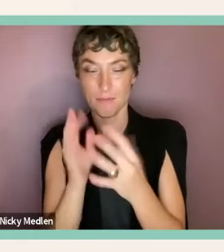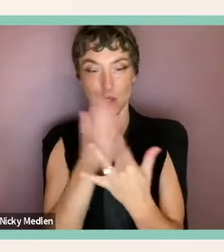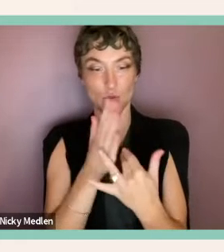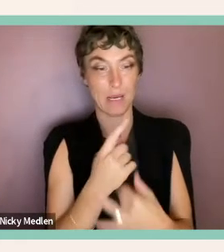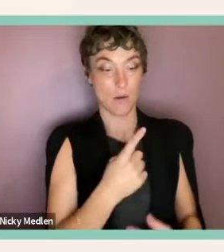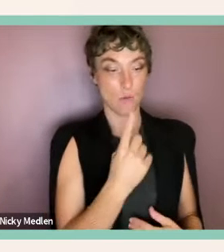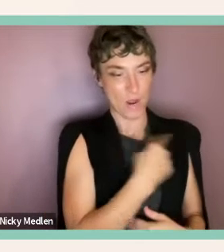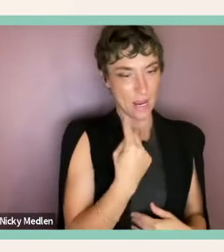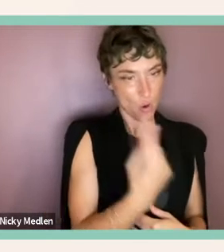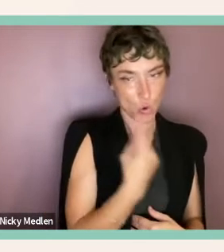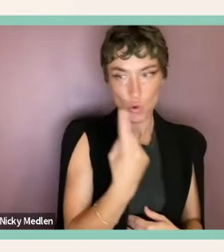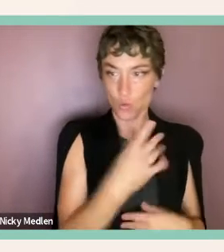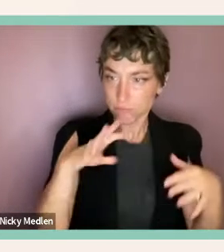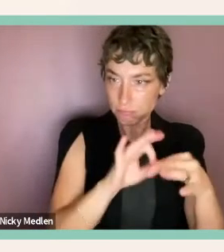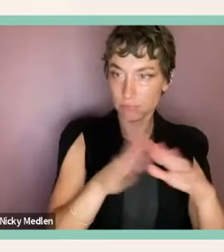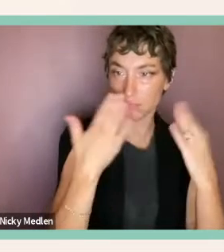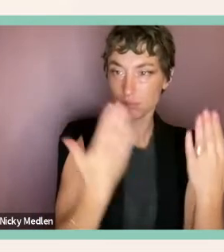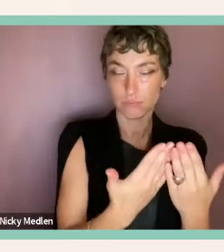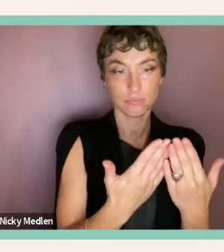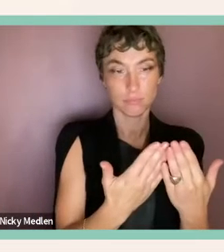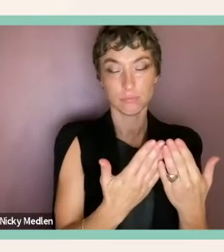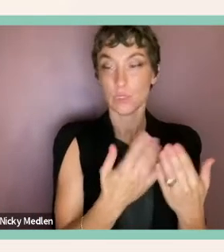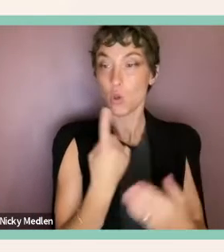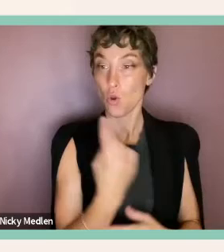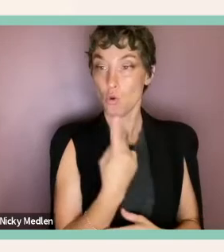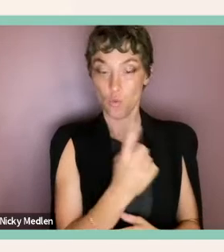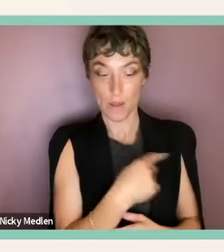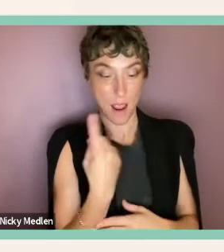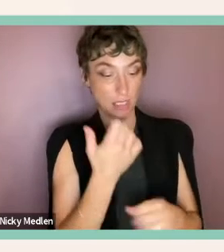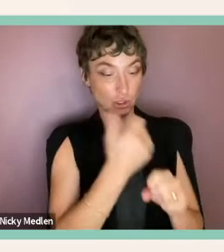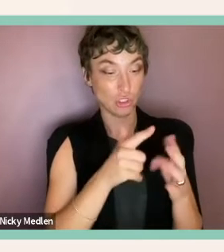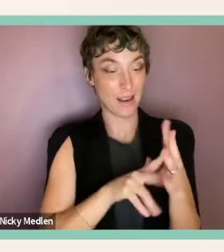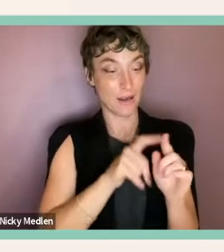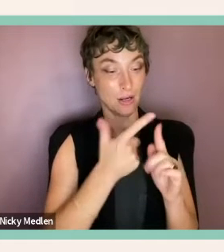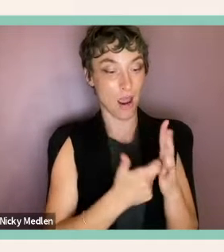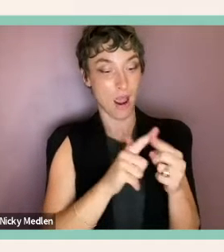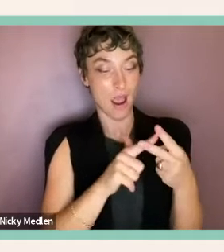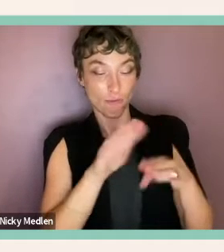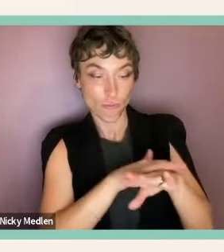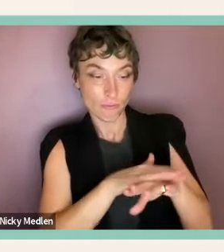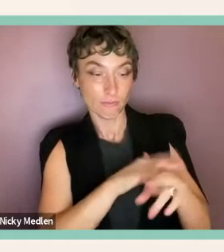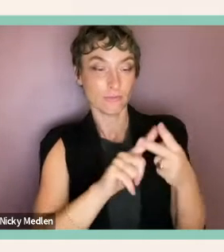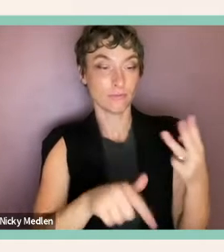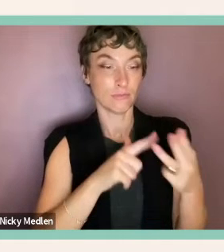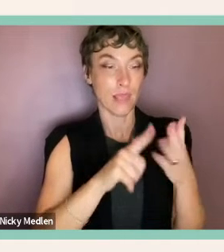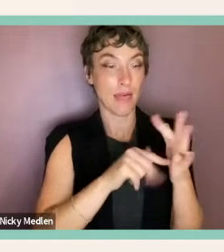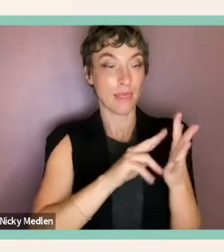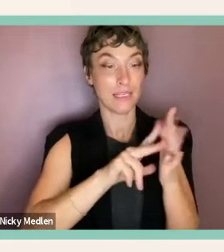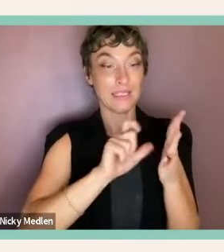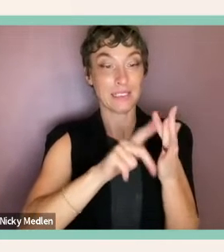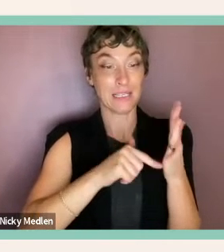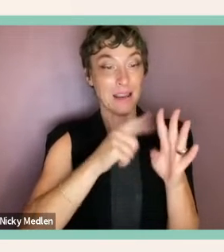the world, and that can be who we are in relation to our gender, our ethnicity, our race, our class, where we